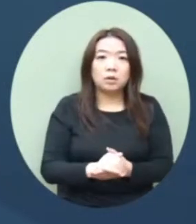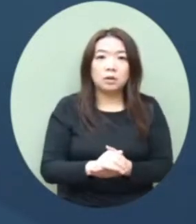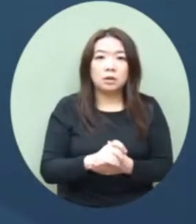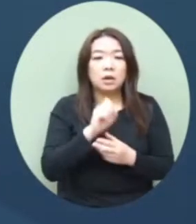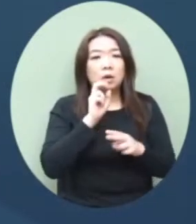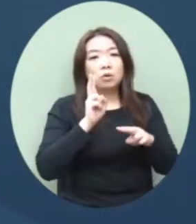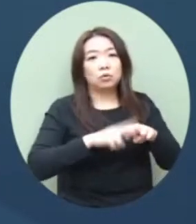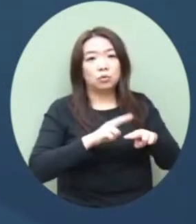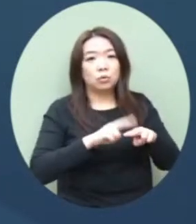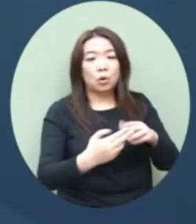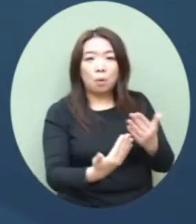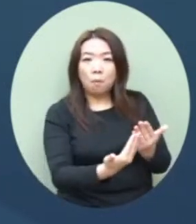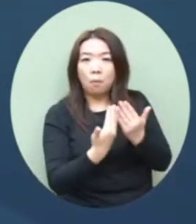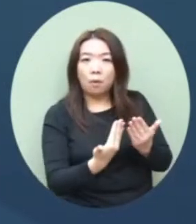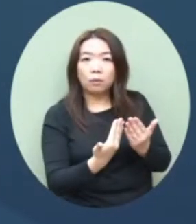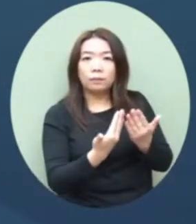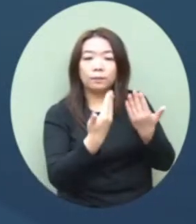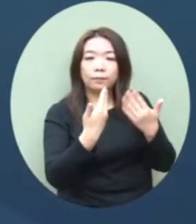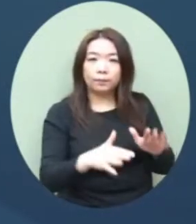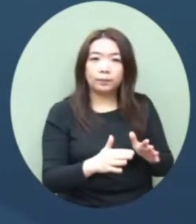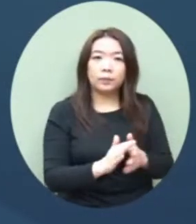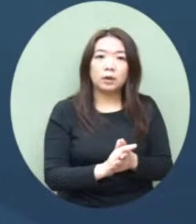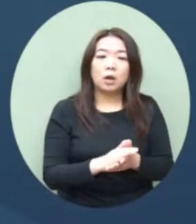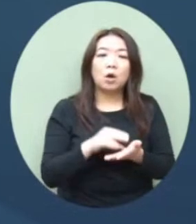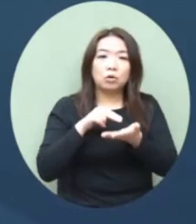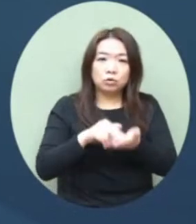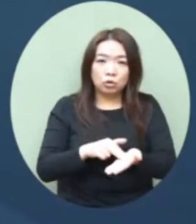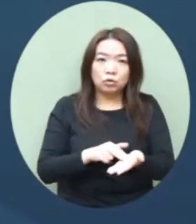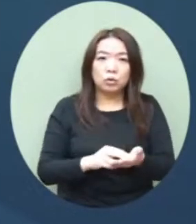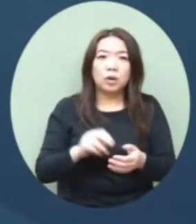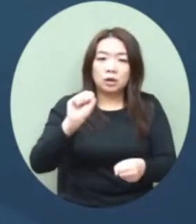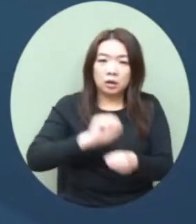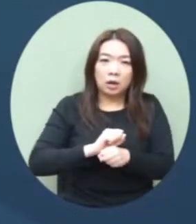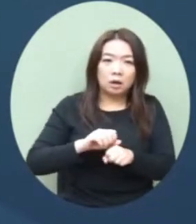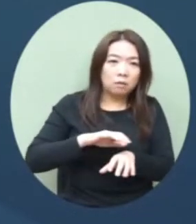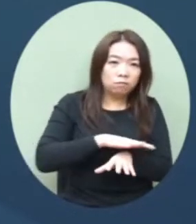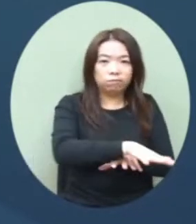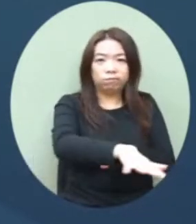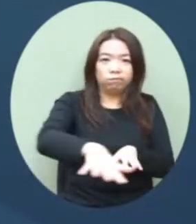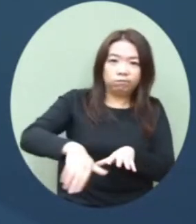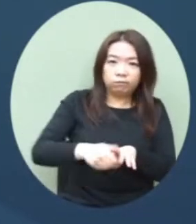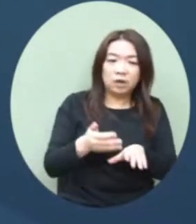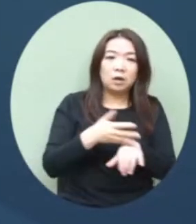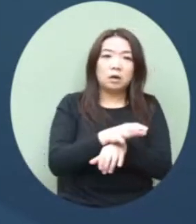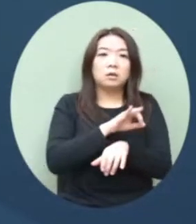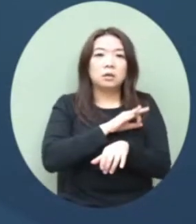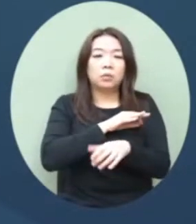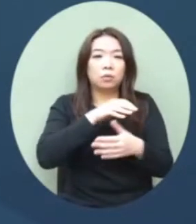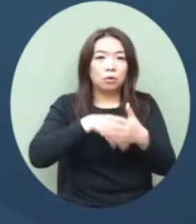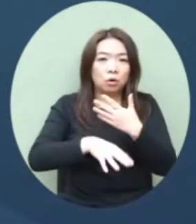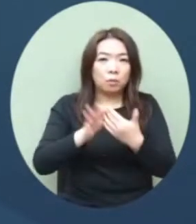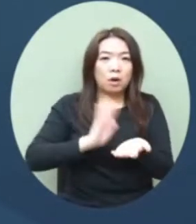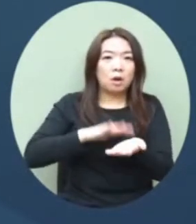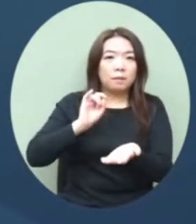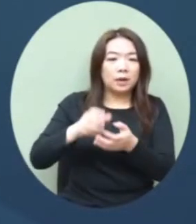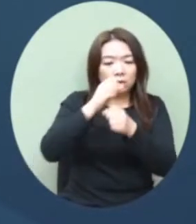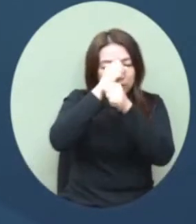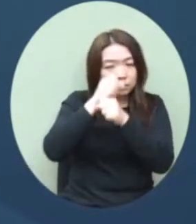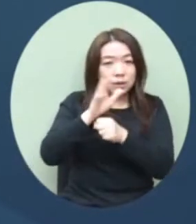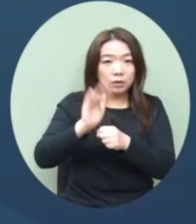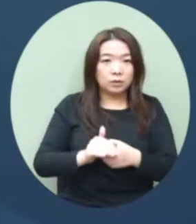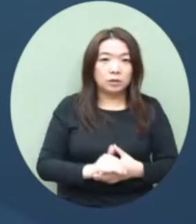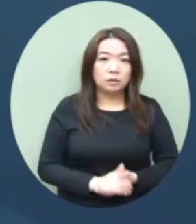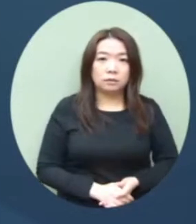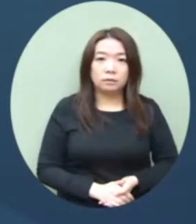testing to achieve early identification. With the help from the central authorities, I'm sure